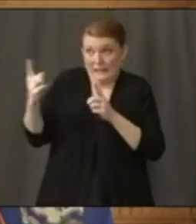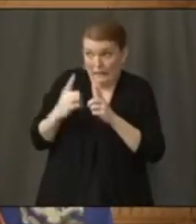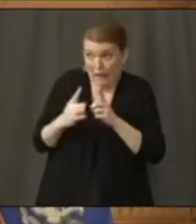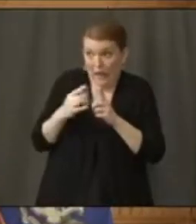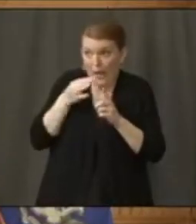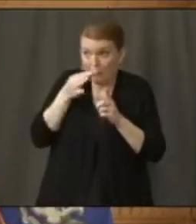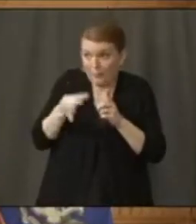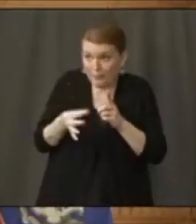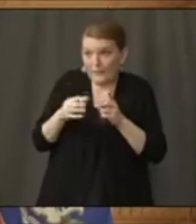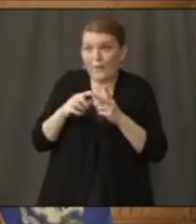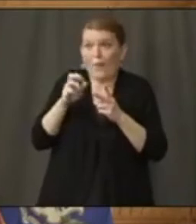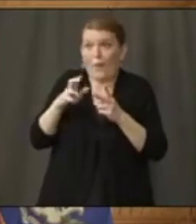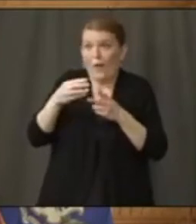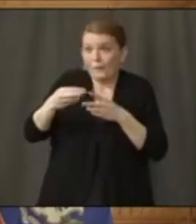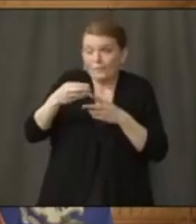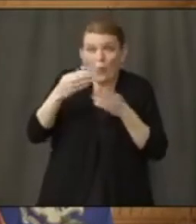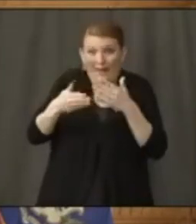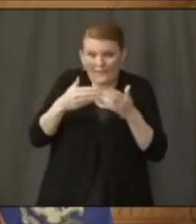Boceto Media.